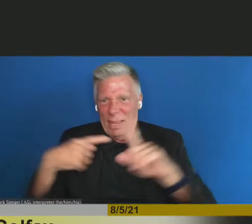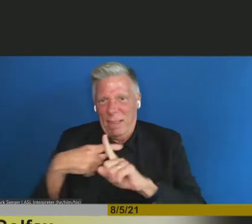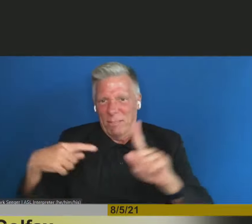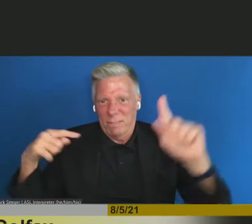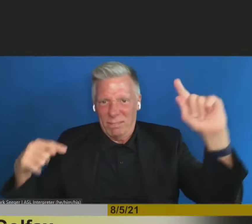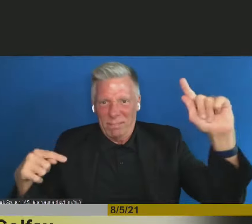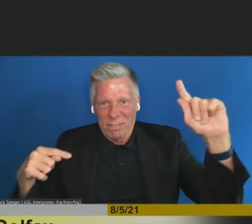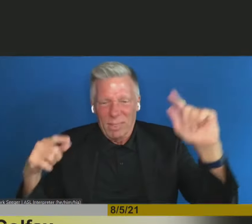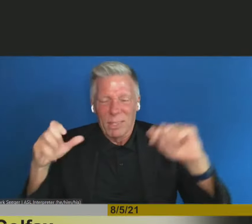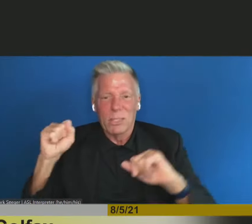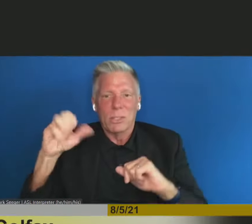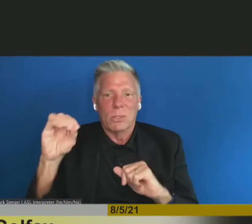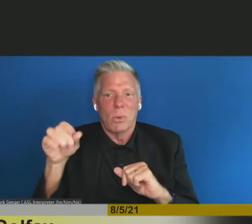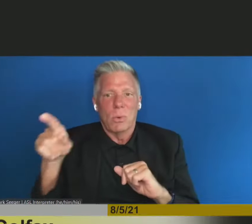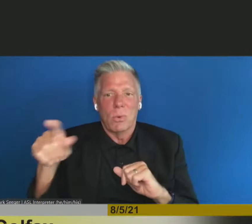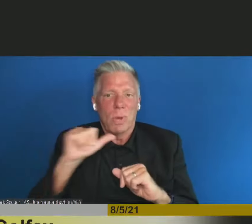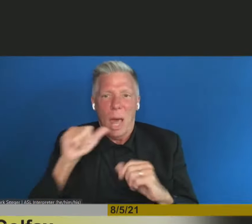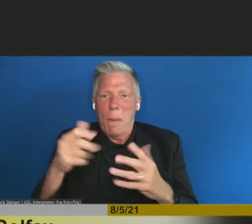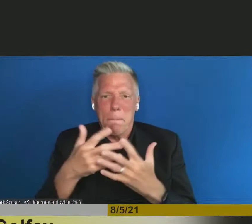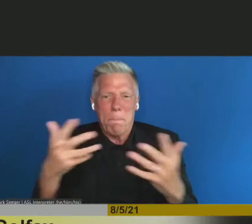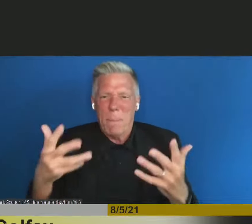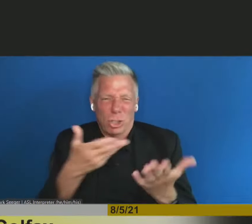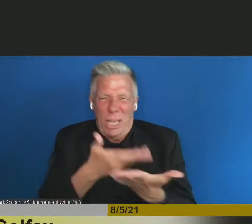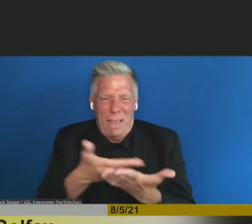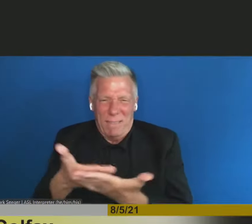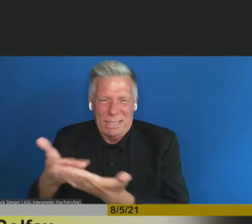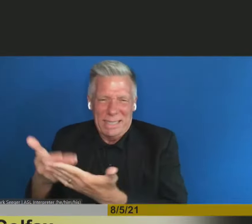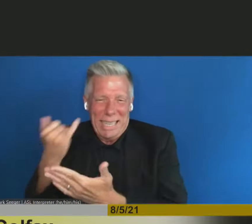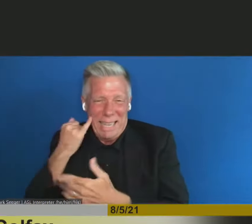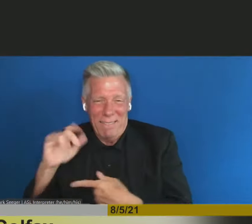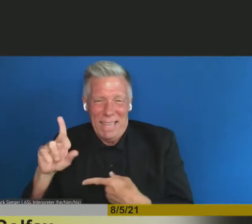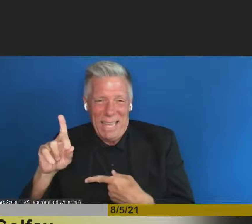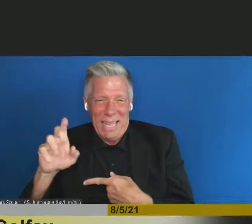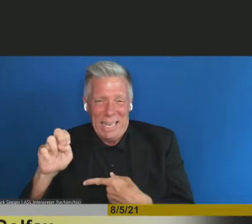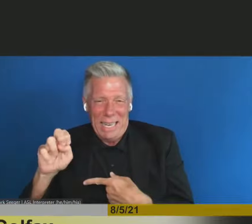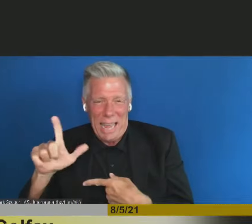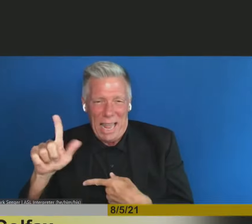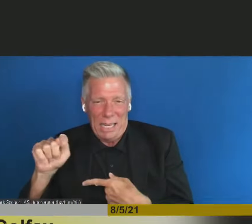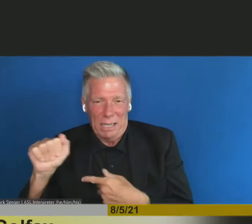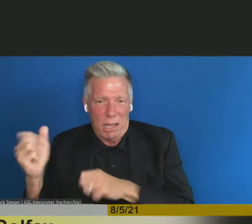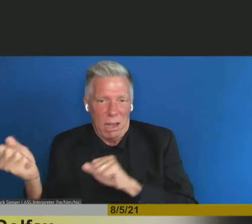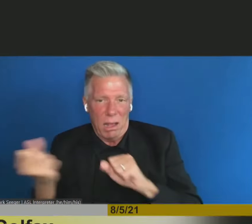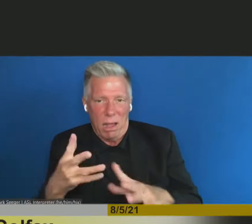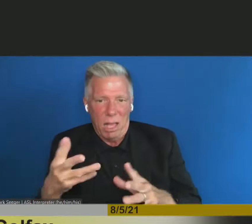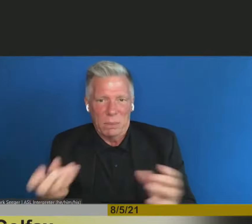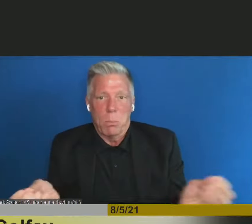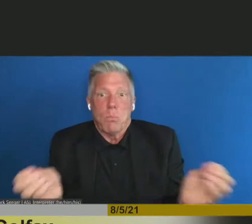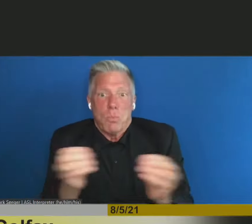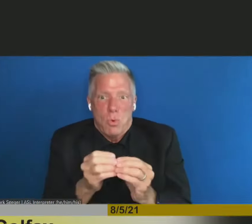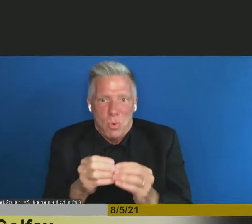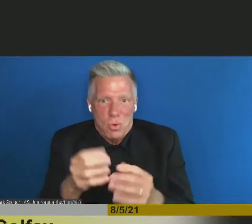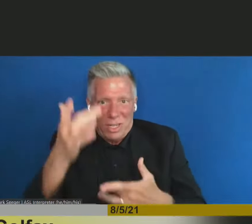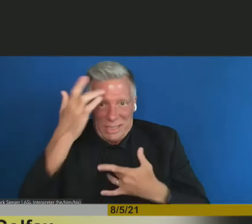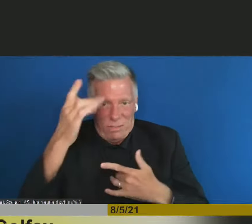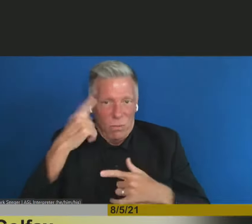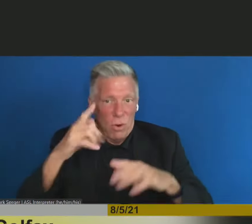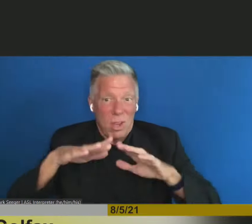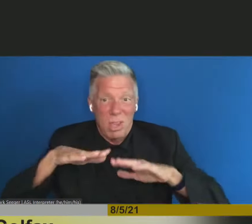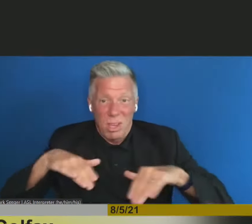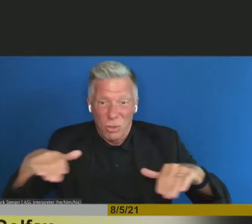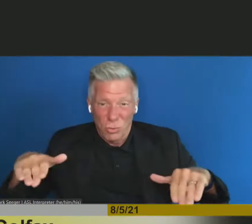conclusive evidence about whether Delta causes more disease among younger children. Right now, the consensus